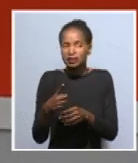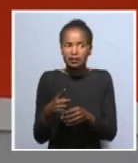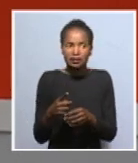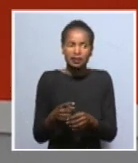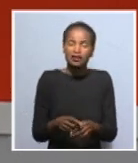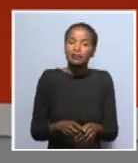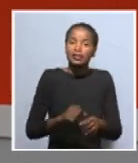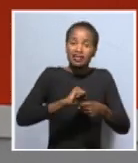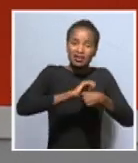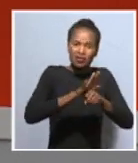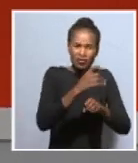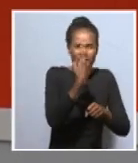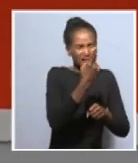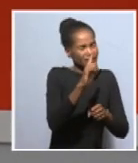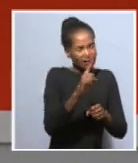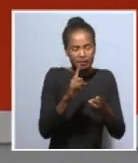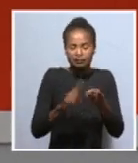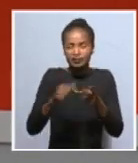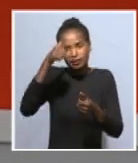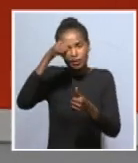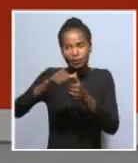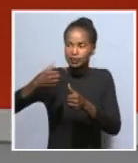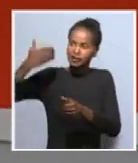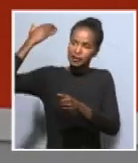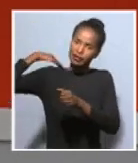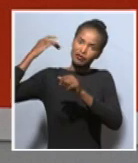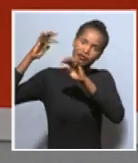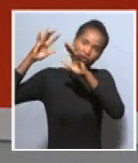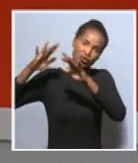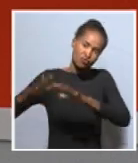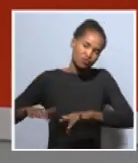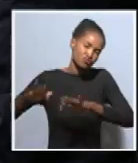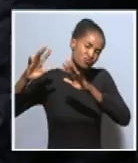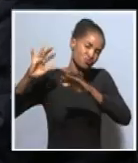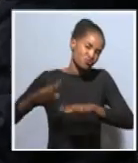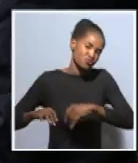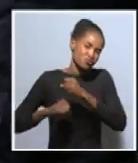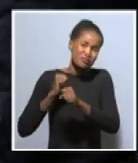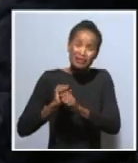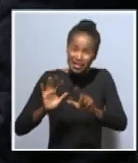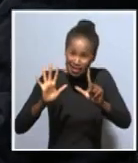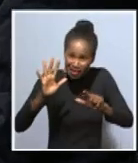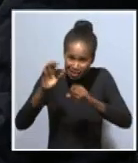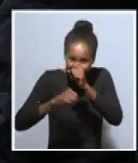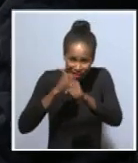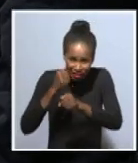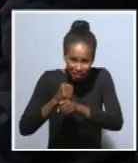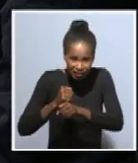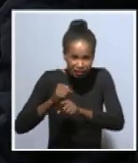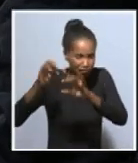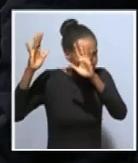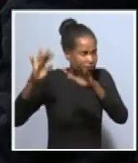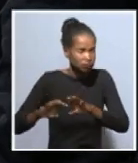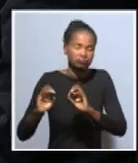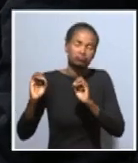viewed in isolation. We need to be cognizant of the protracted drought of about 7 years. So as you shed light on